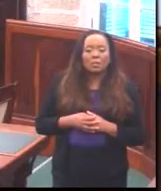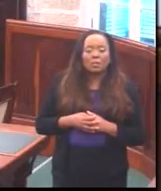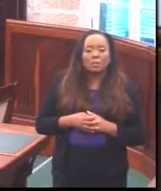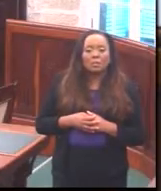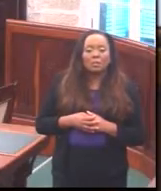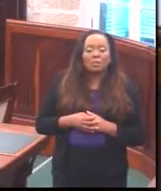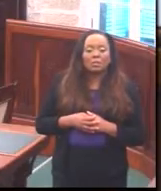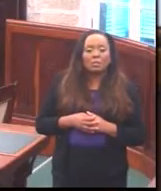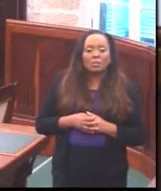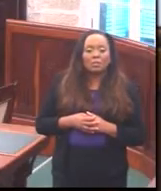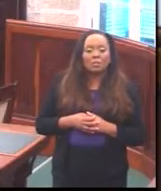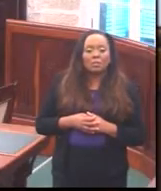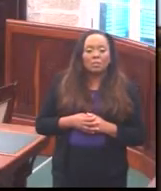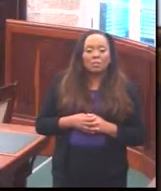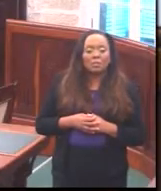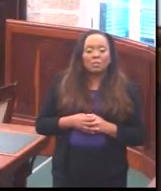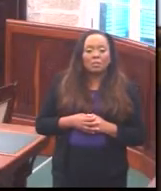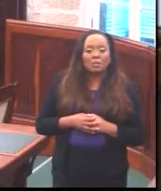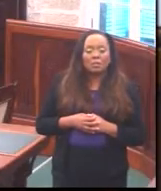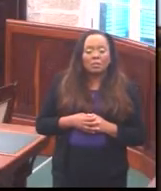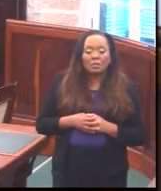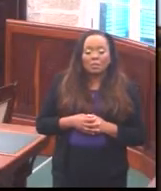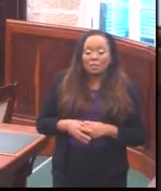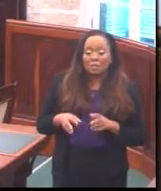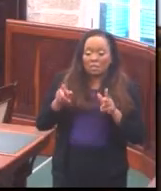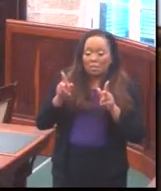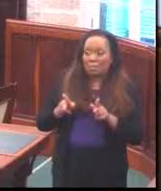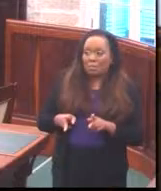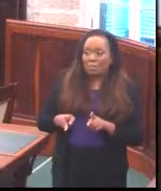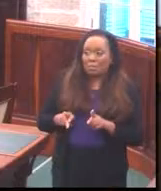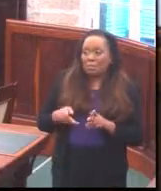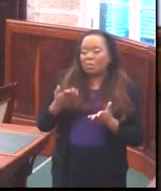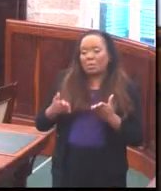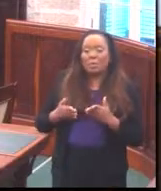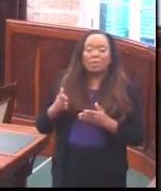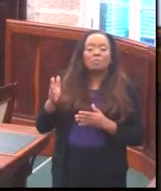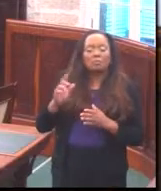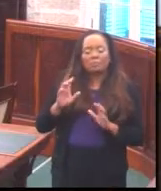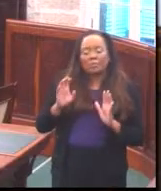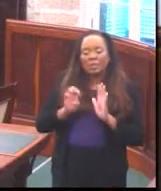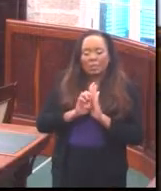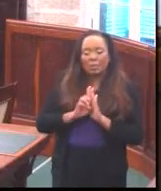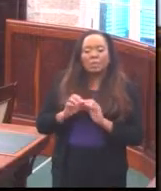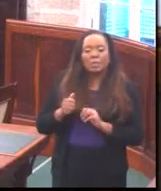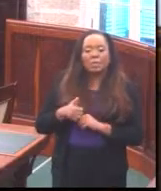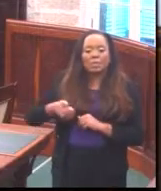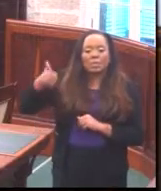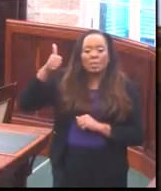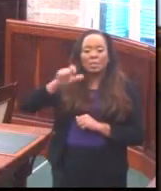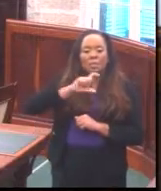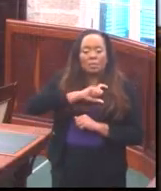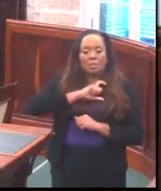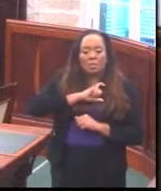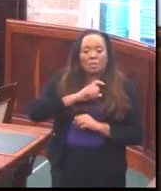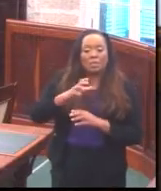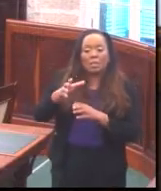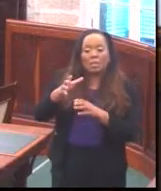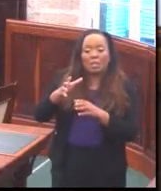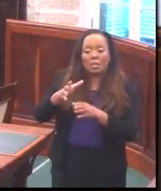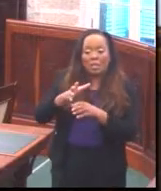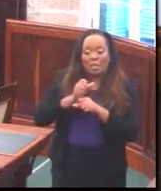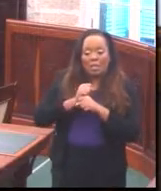the person who received the warrant, let us say the Commissioner of Police, the Commissioner of Police received the warrant to